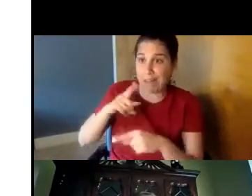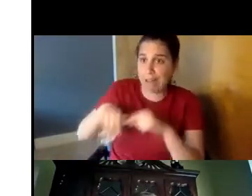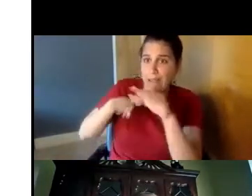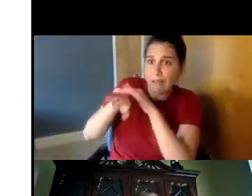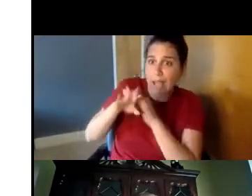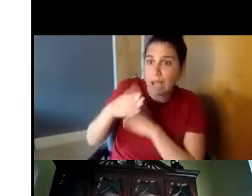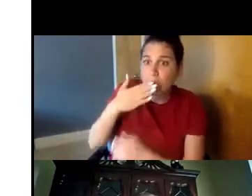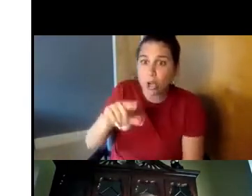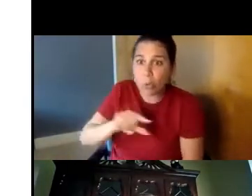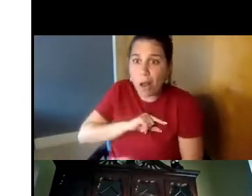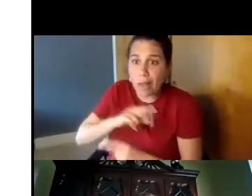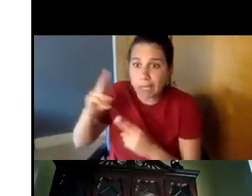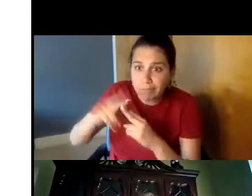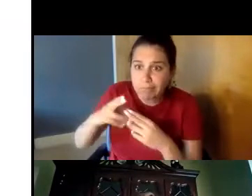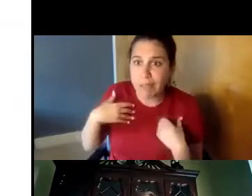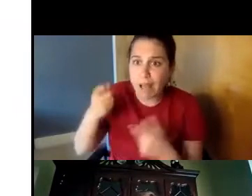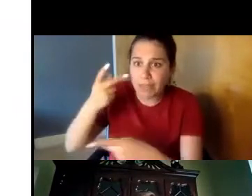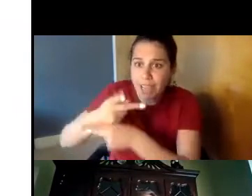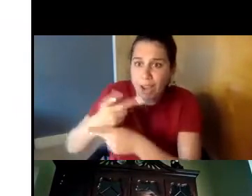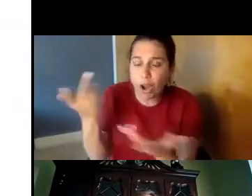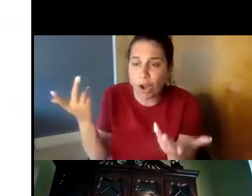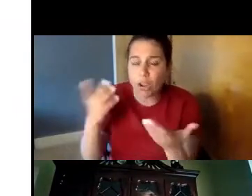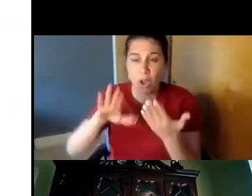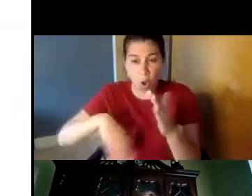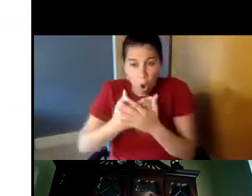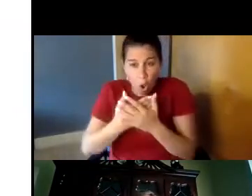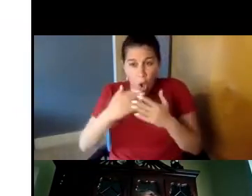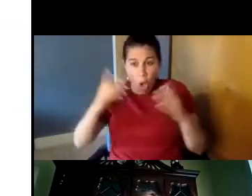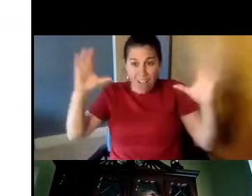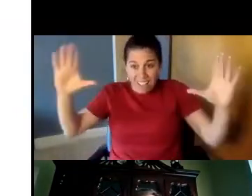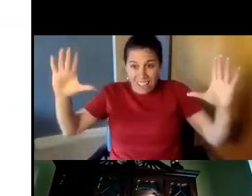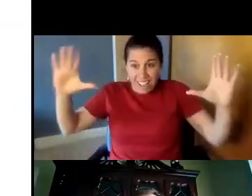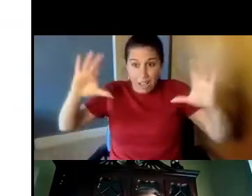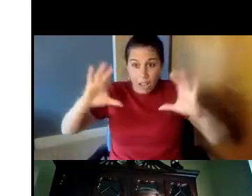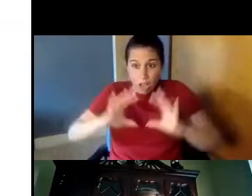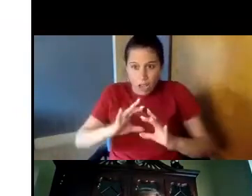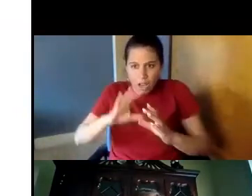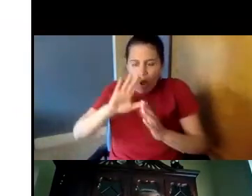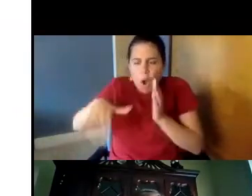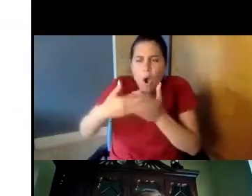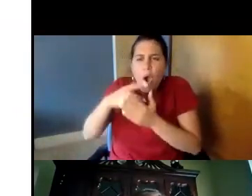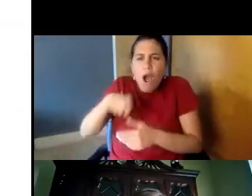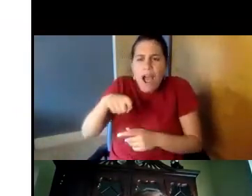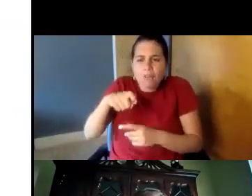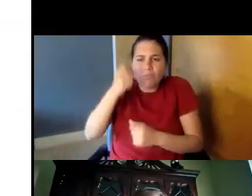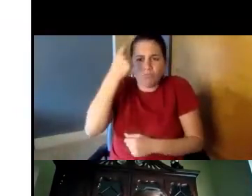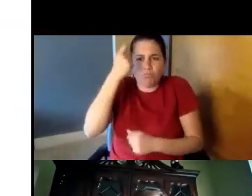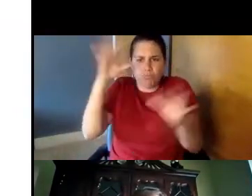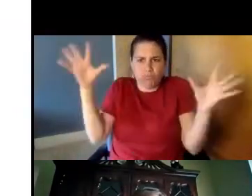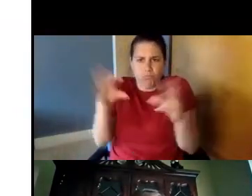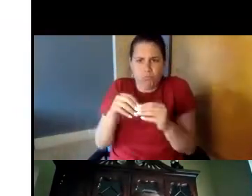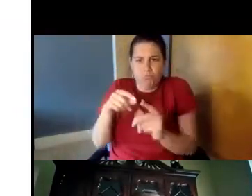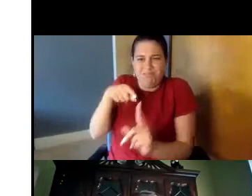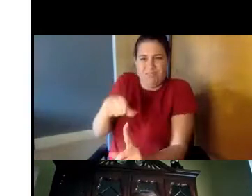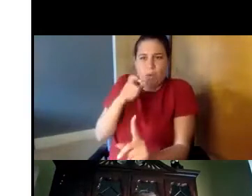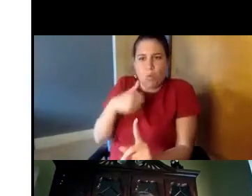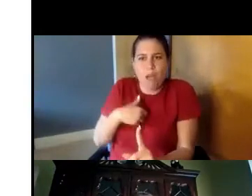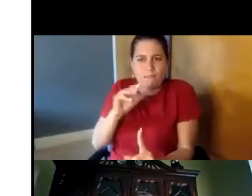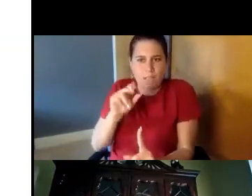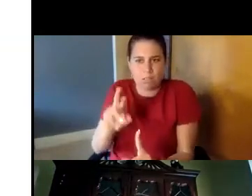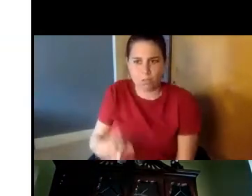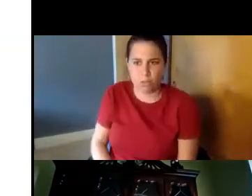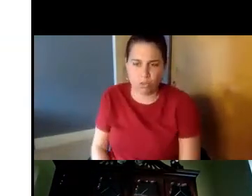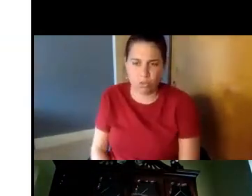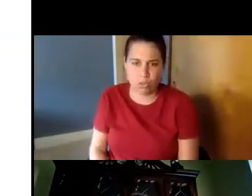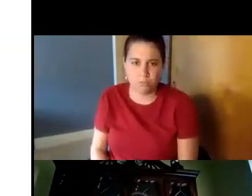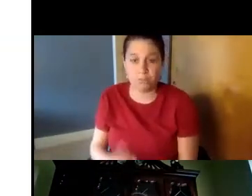so all of these factors together need to be considered when we're trying to understand who is bearing the burden of cancer. Looking at the city